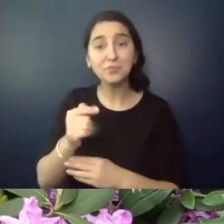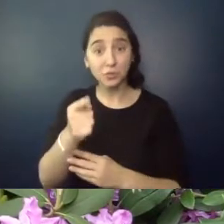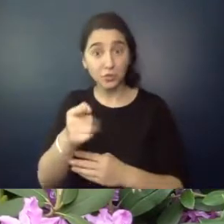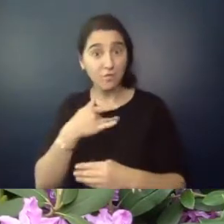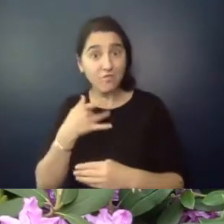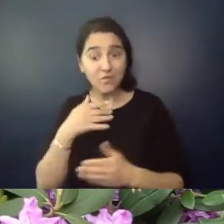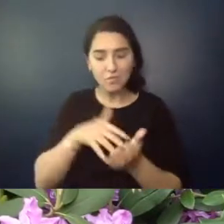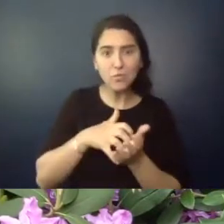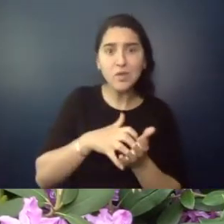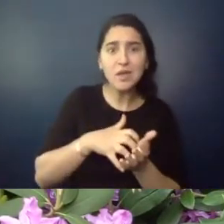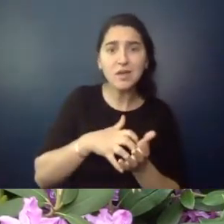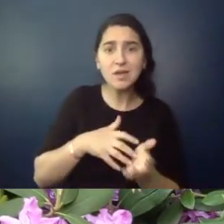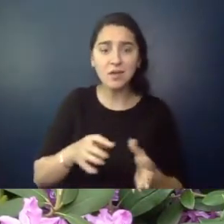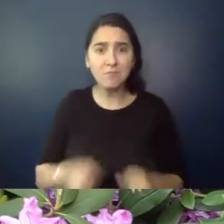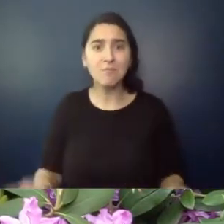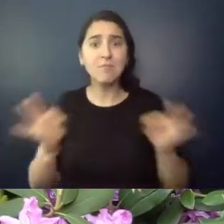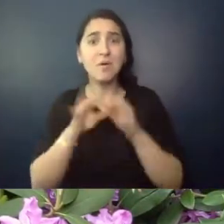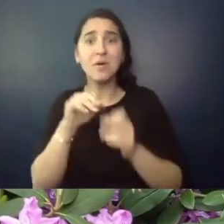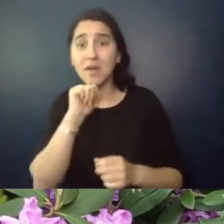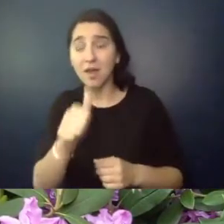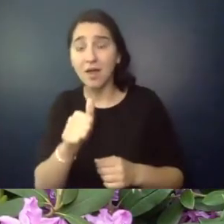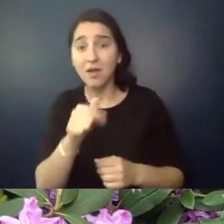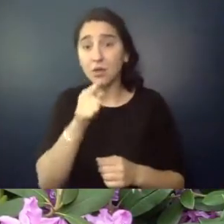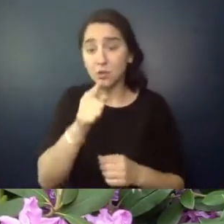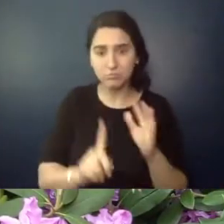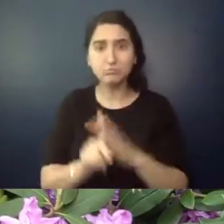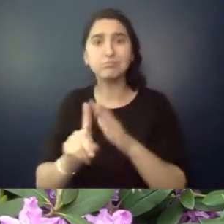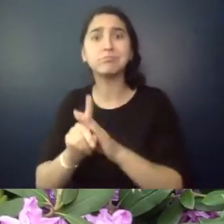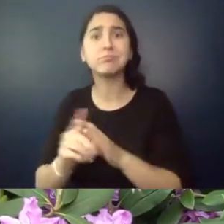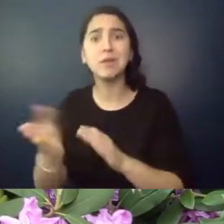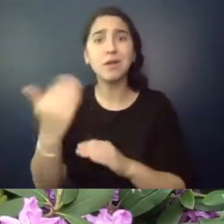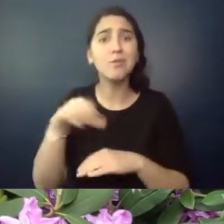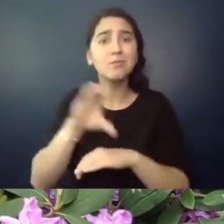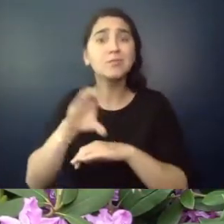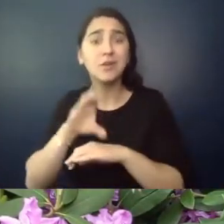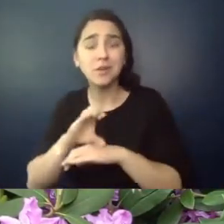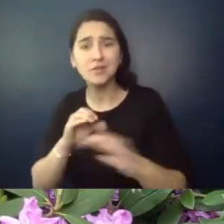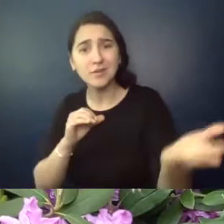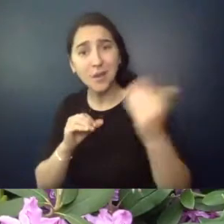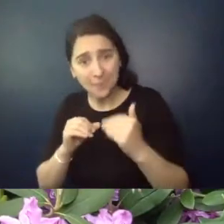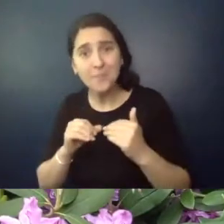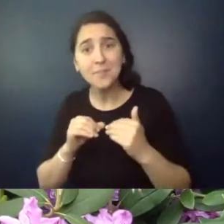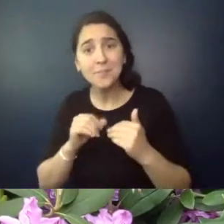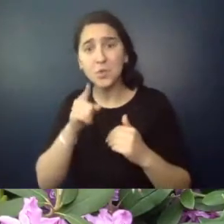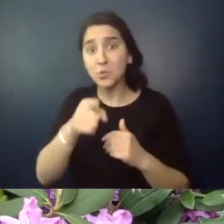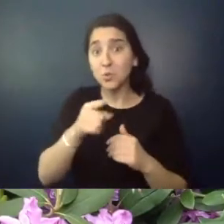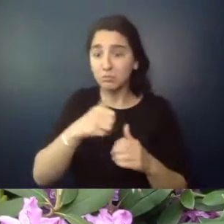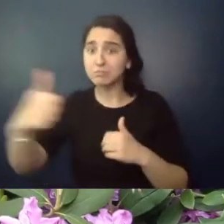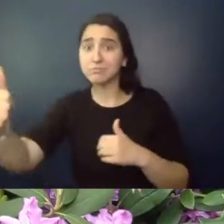feel weak and unworthy, you who come often, and you who have stayed away.